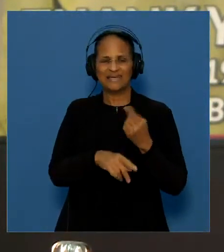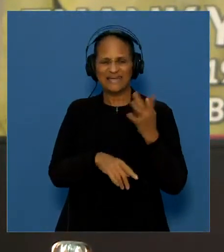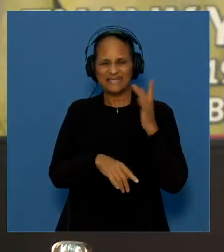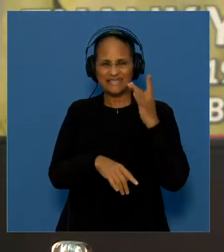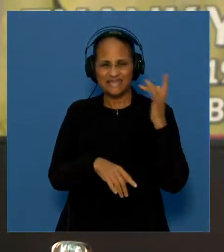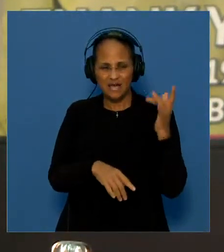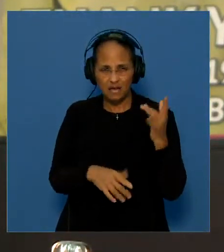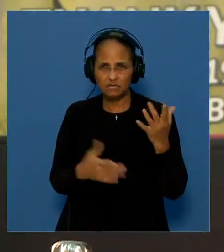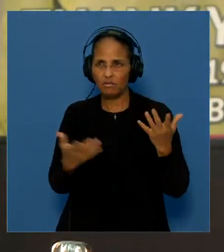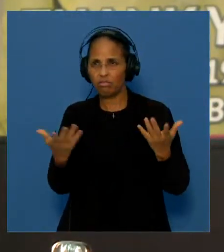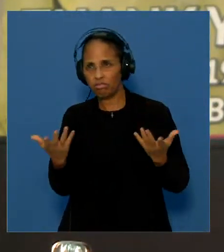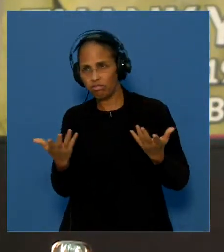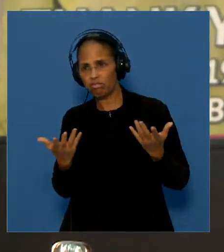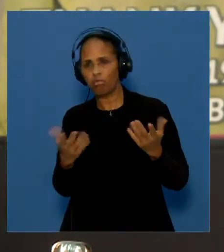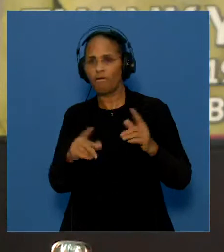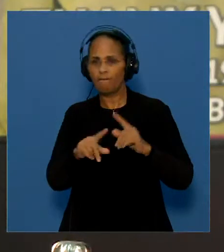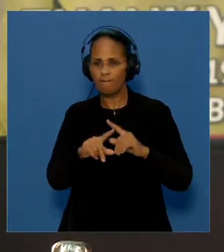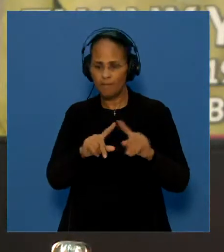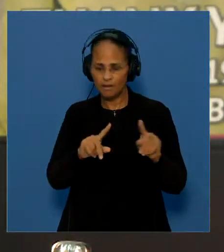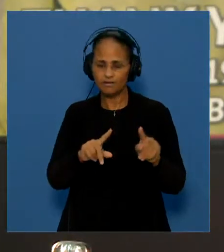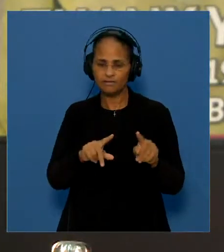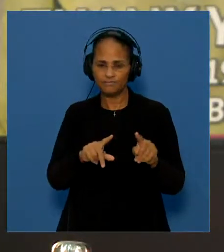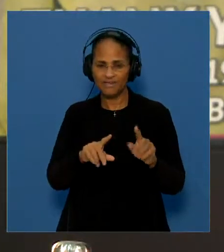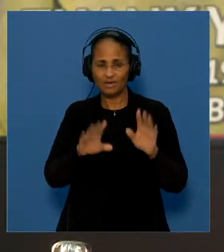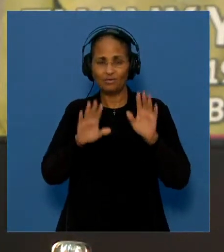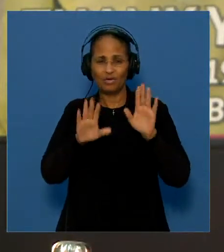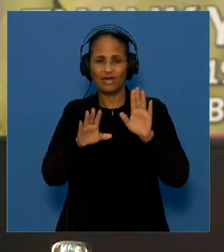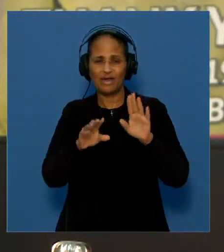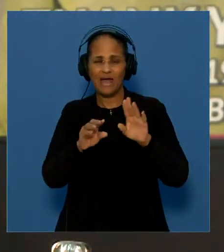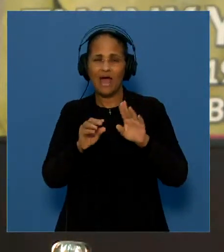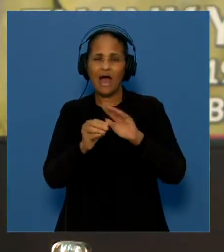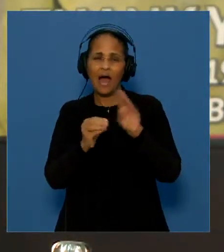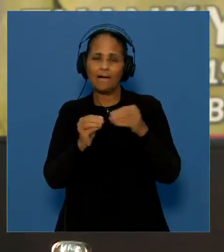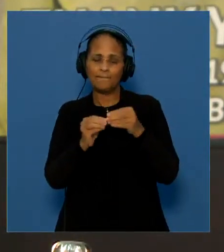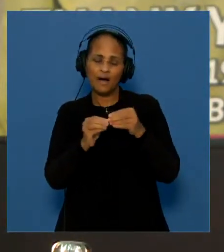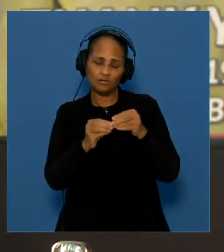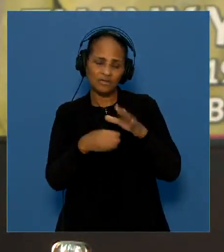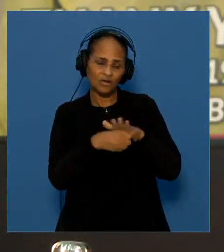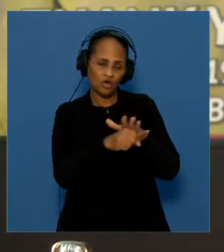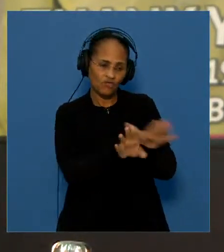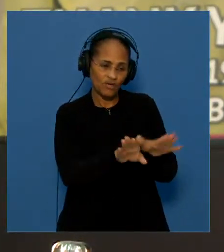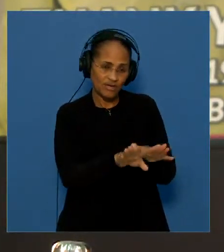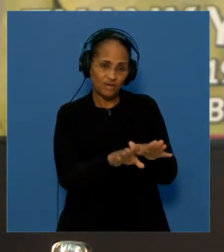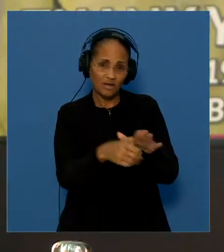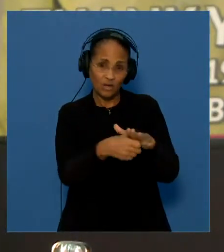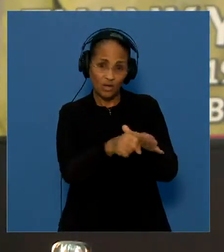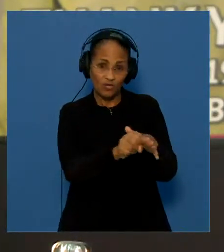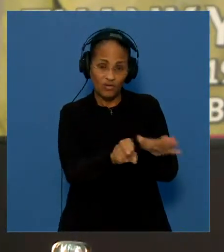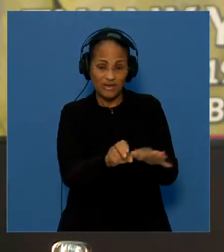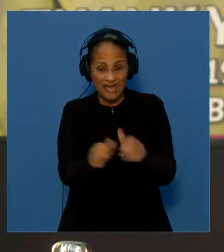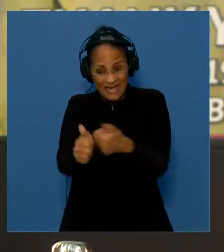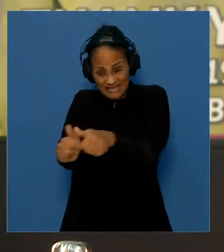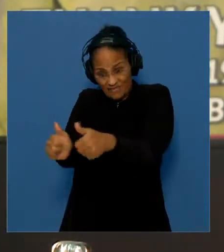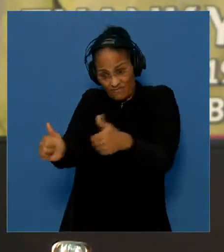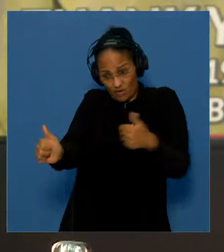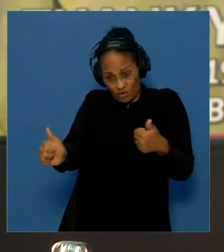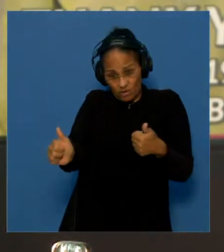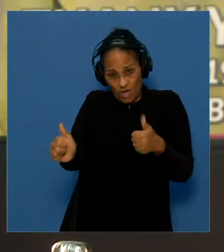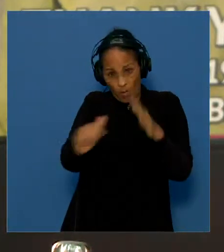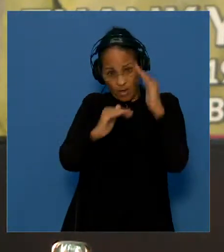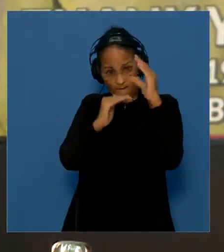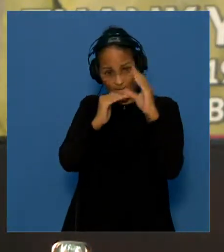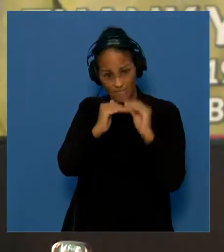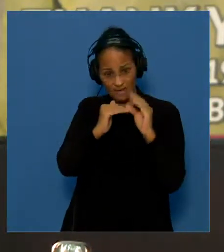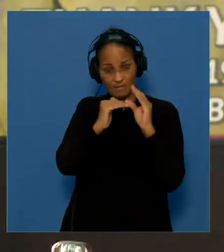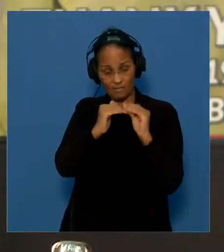The great thing about COVID, if you can say something great, is it's avoidable. We can help to eliminate the transmission and minimize it